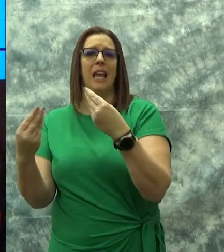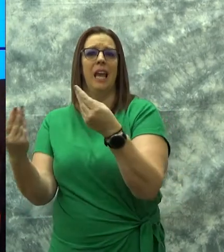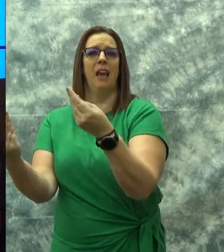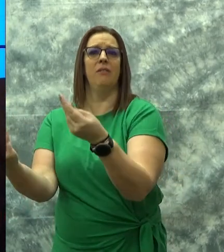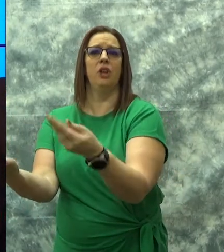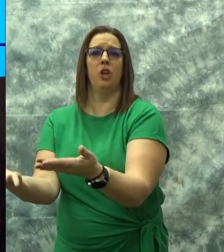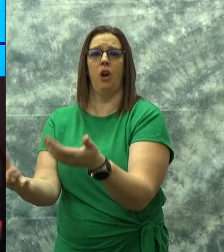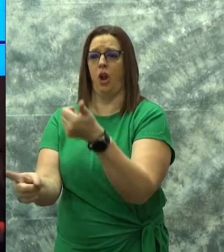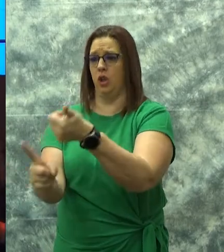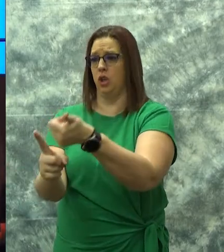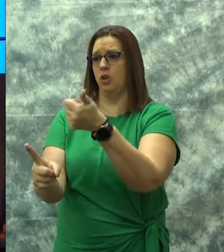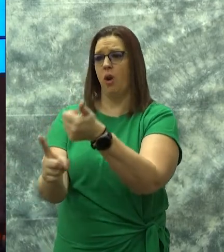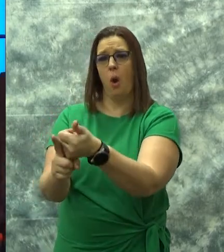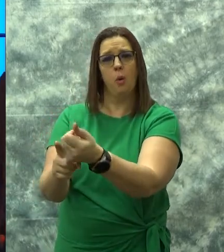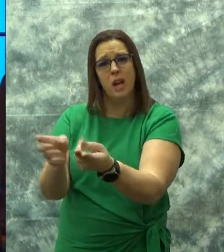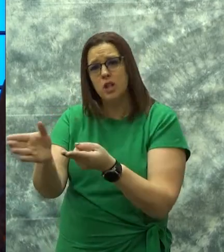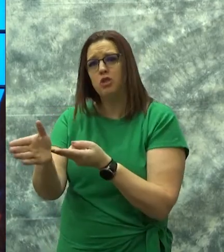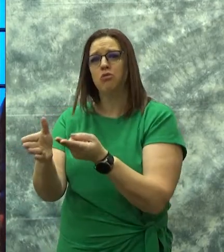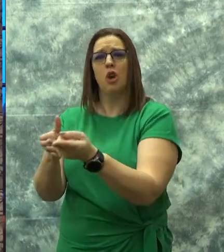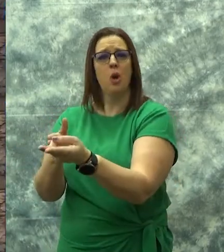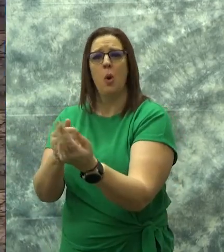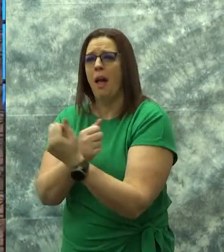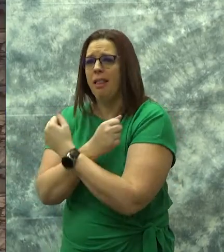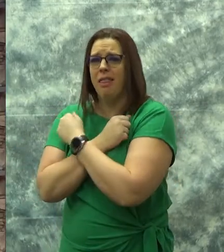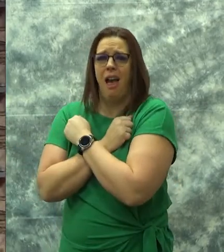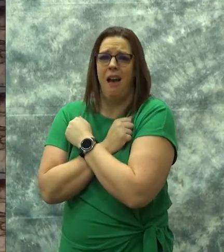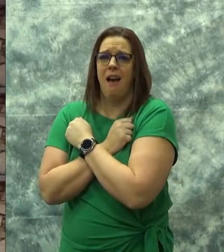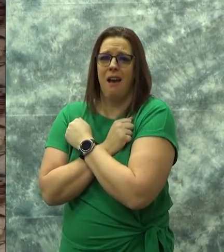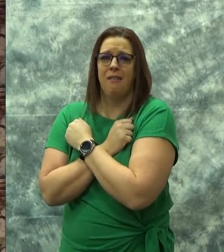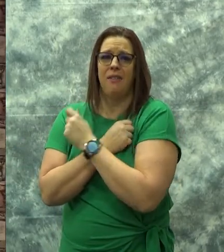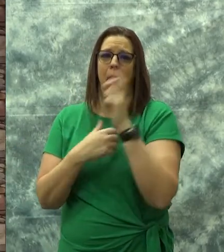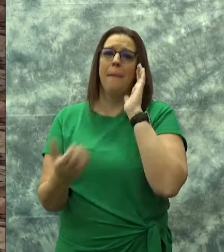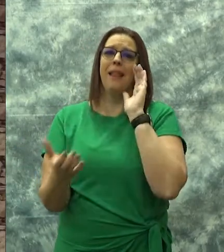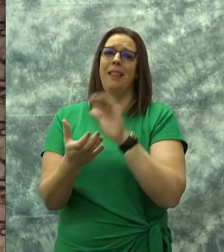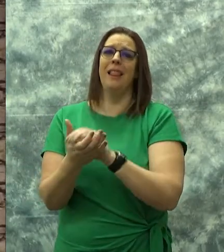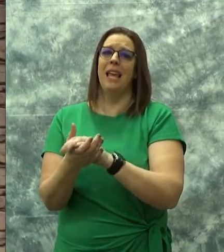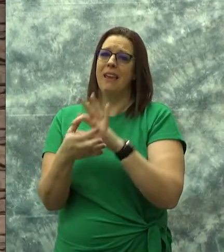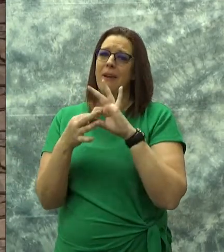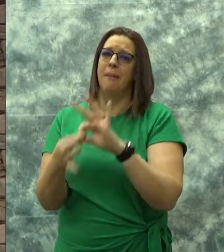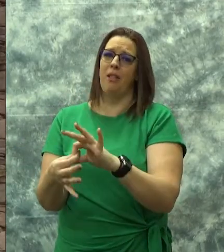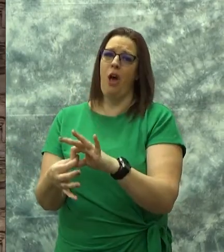I give you back your own true love. I believe it